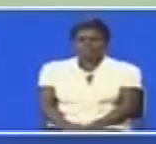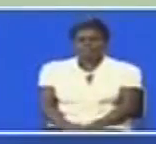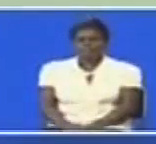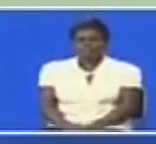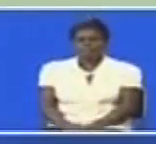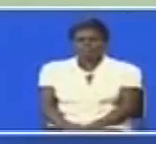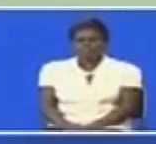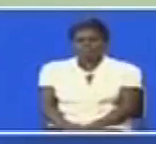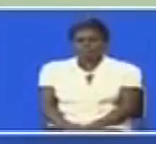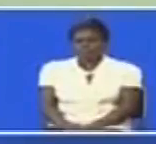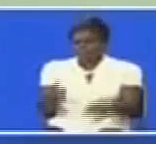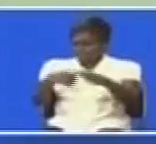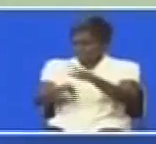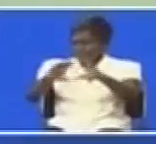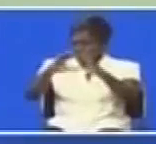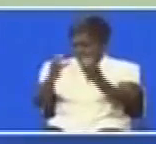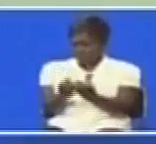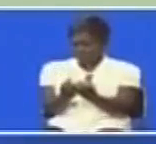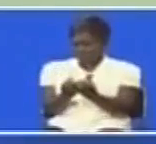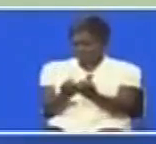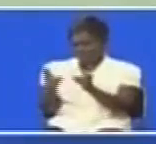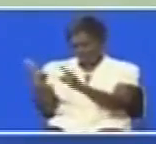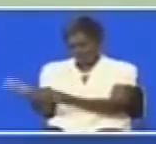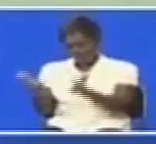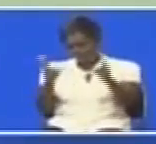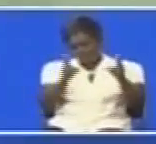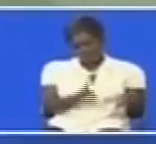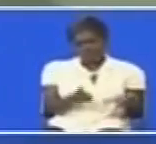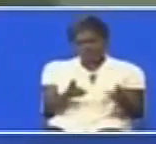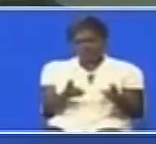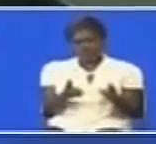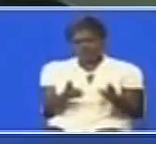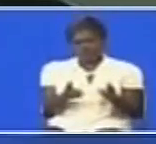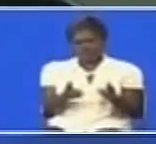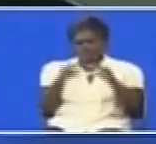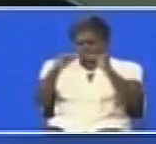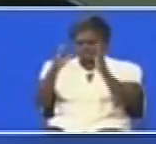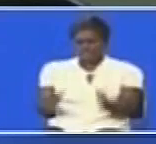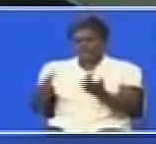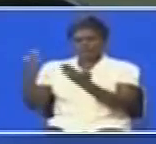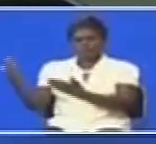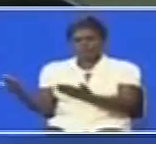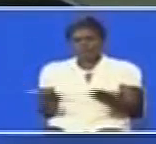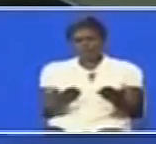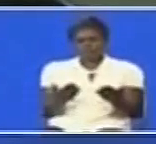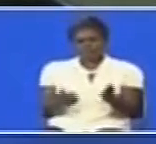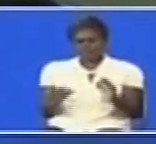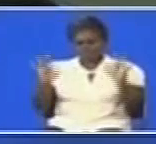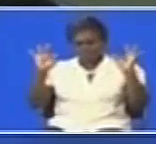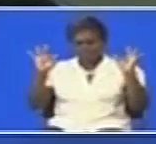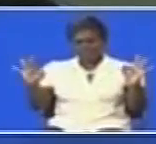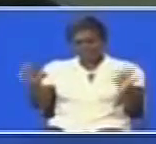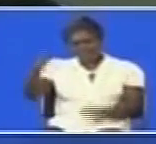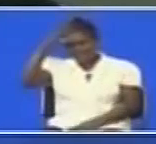Good morning. Get into the classroom and ordinary is left at the door. Welcome to Smart Learning. In front